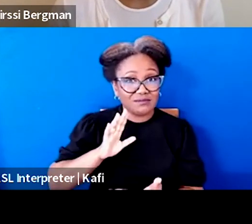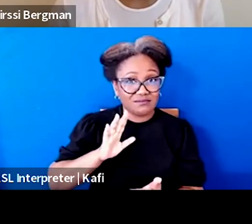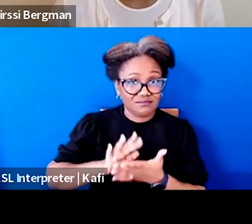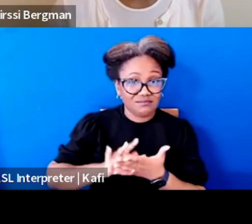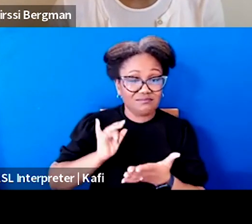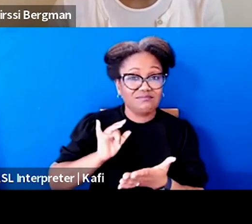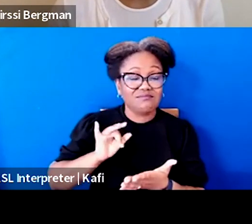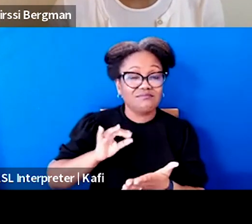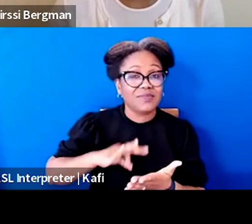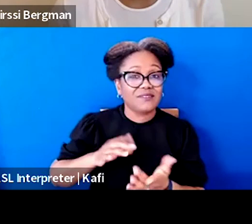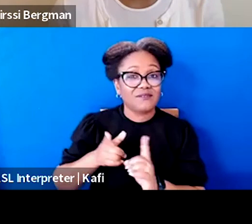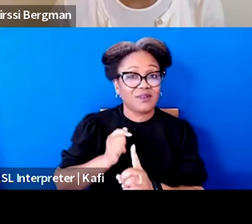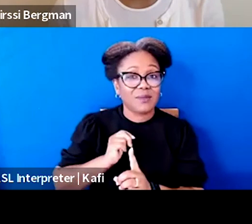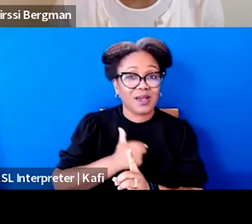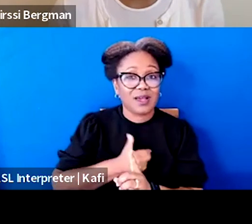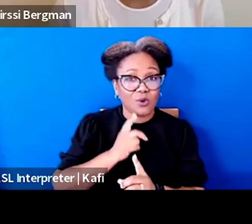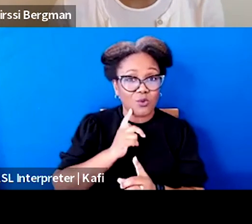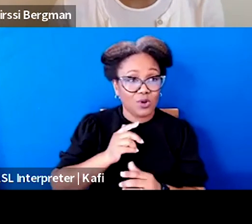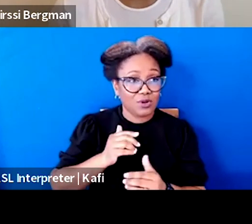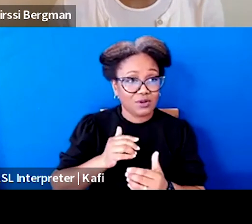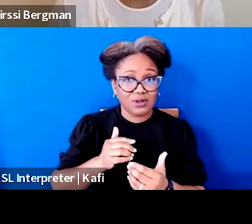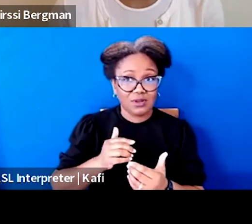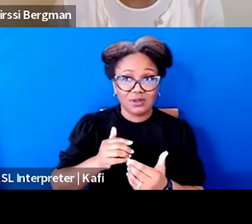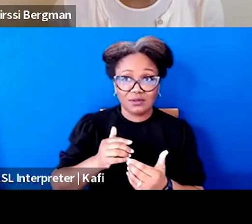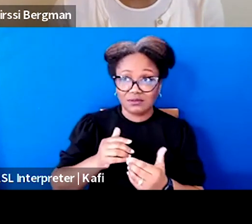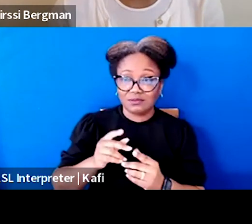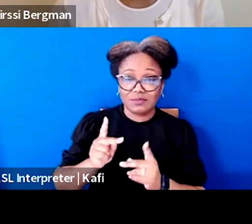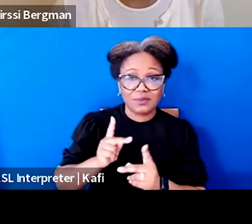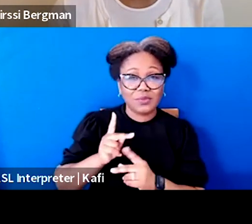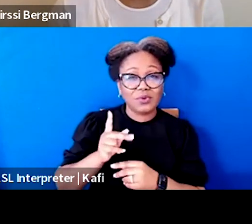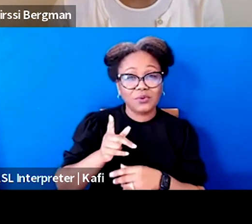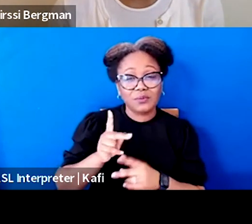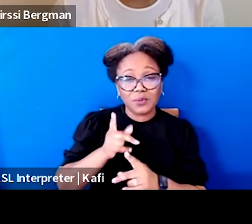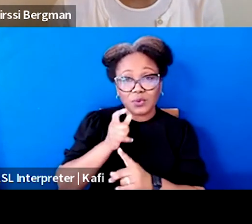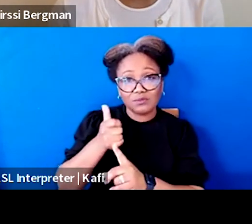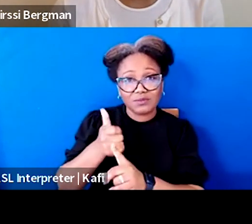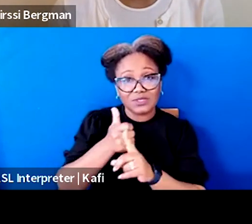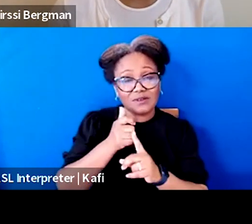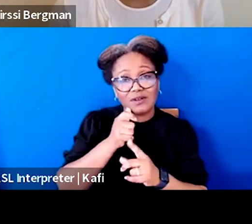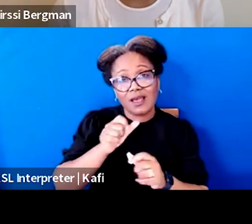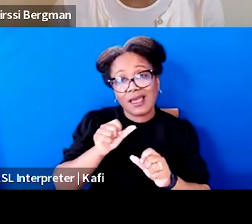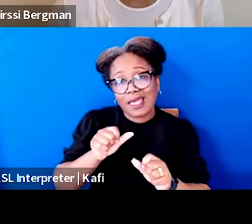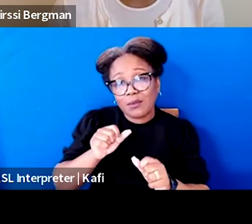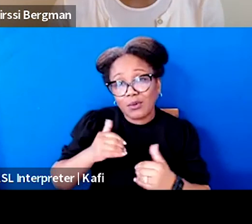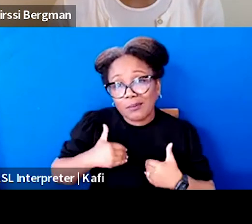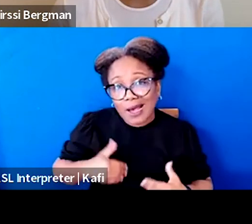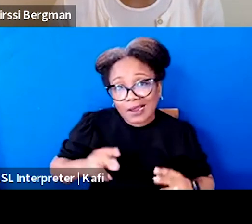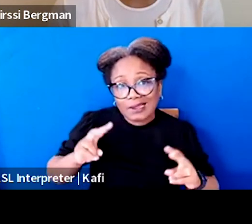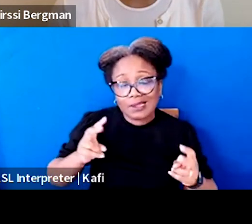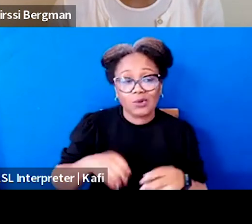family or community who are not able-bodied, or don't have like specific skills that are considered marketable,